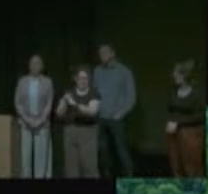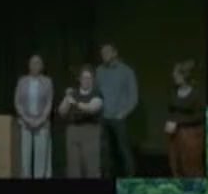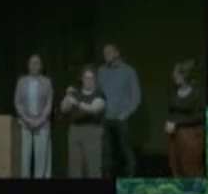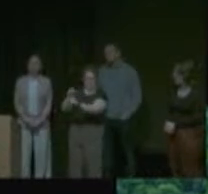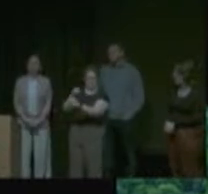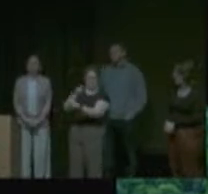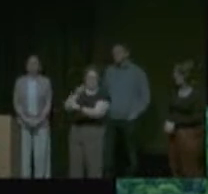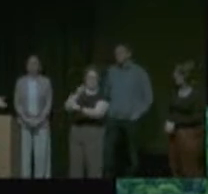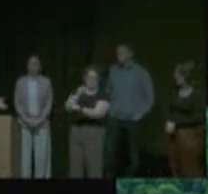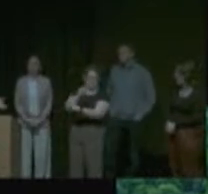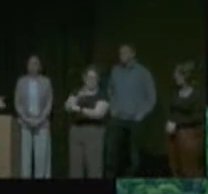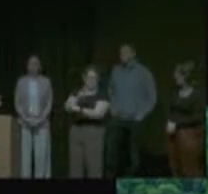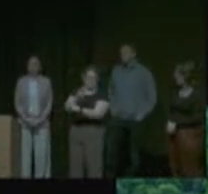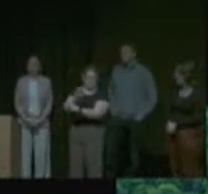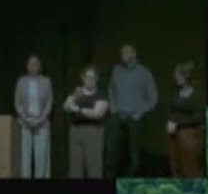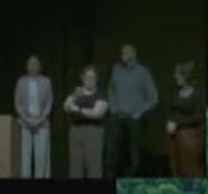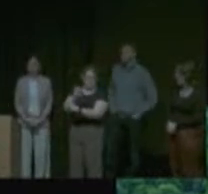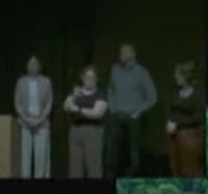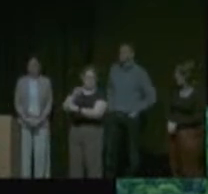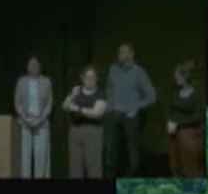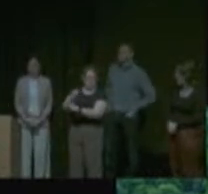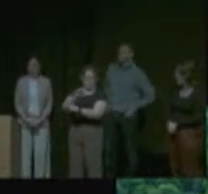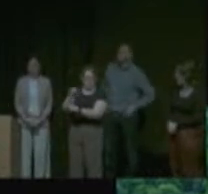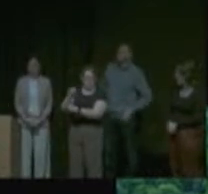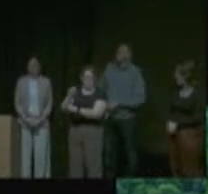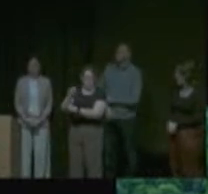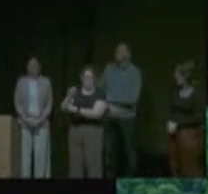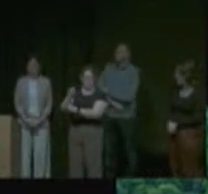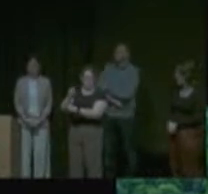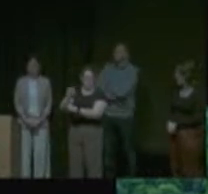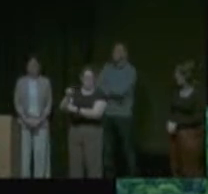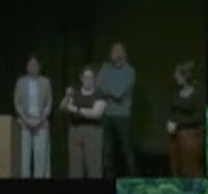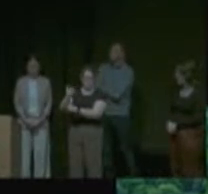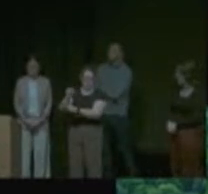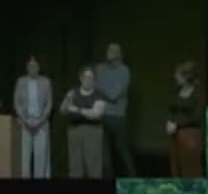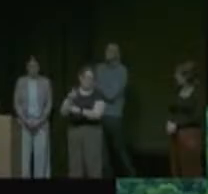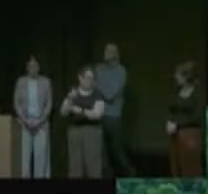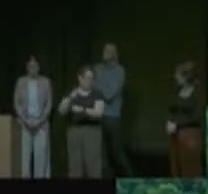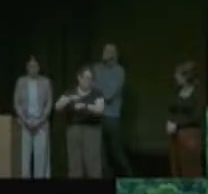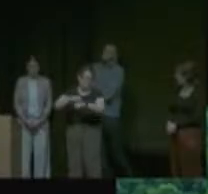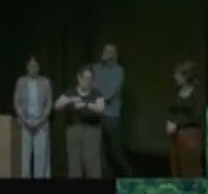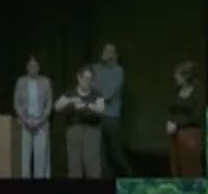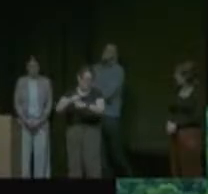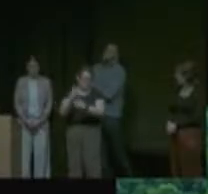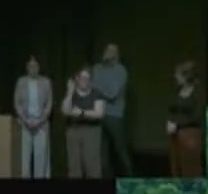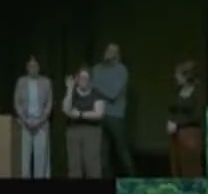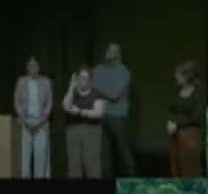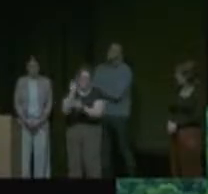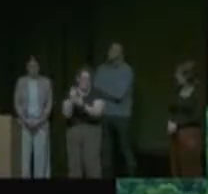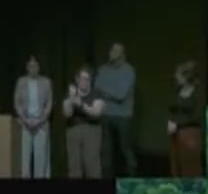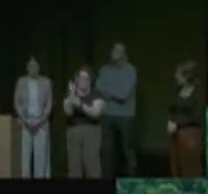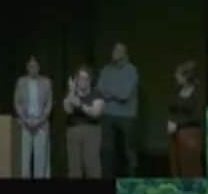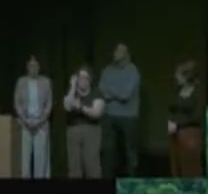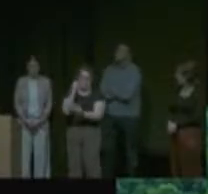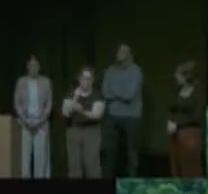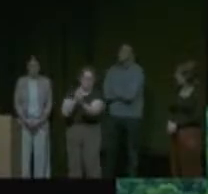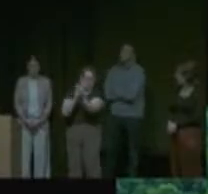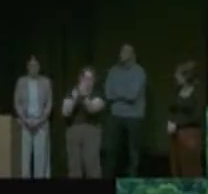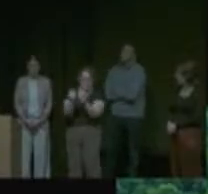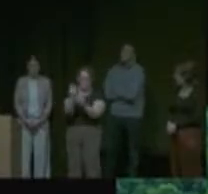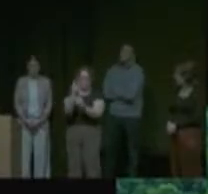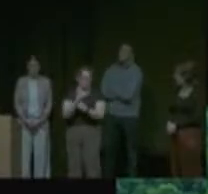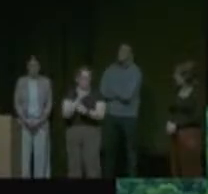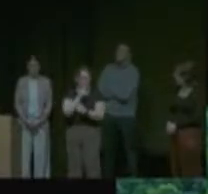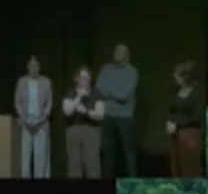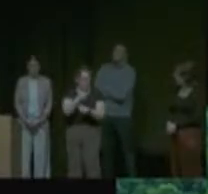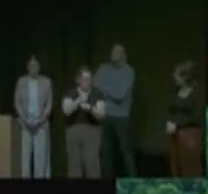Johnson there. So yeah, give it time because these trees need to grow, they get their footing. We're not making cement. Think of